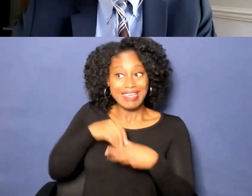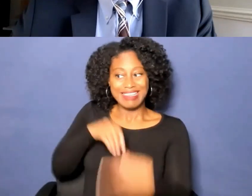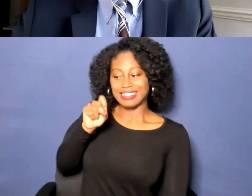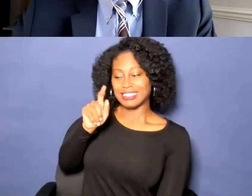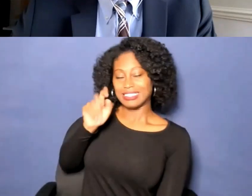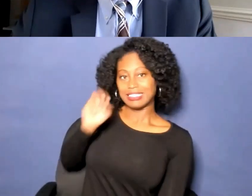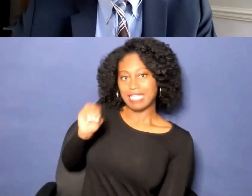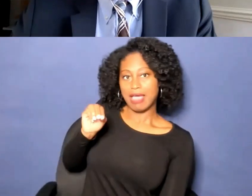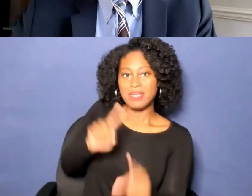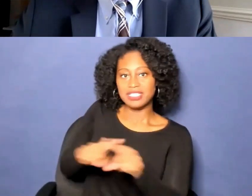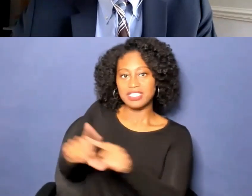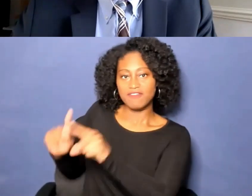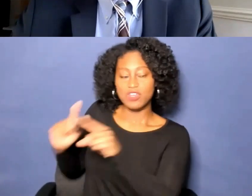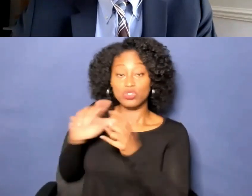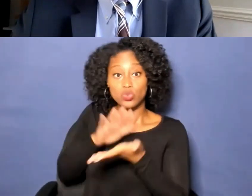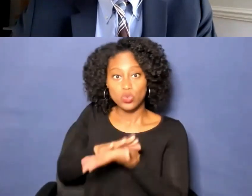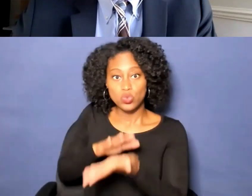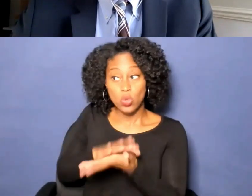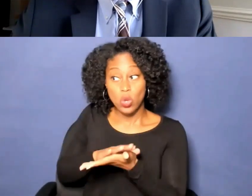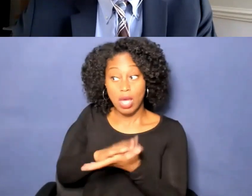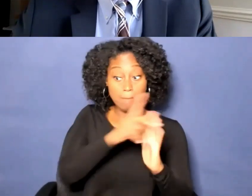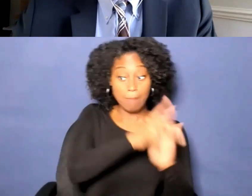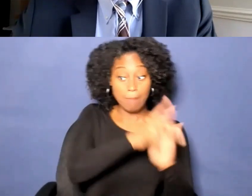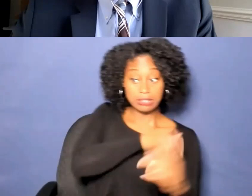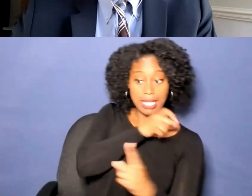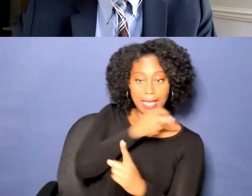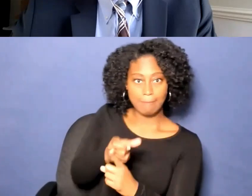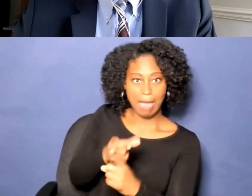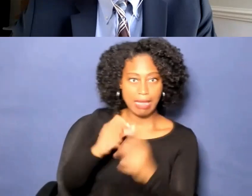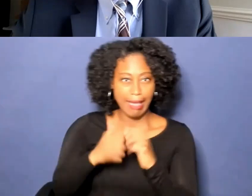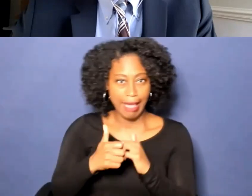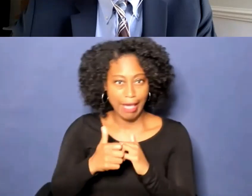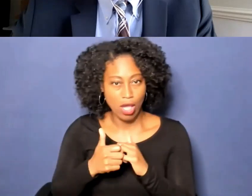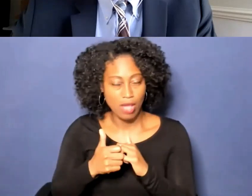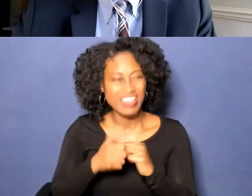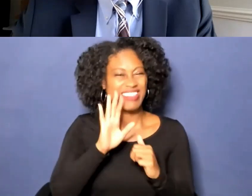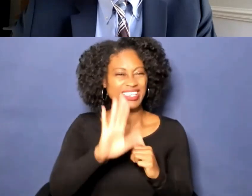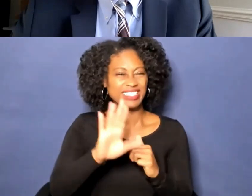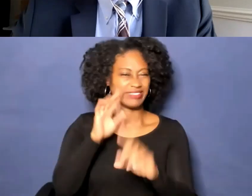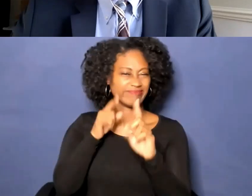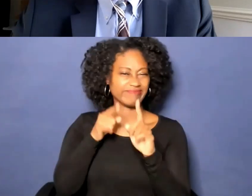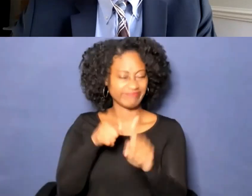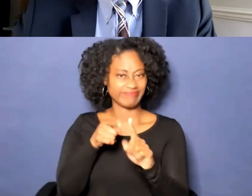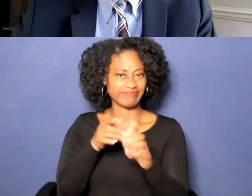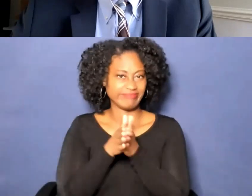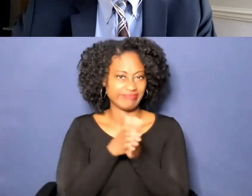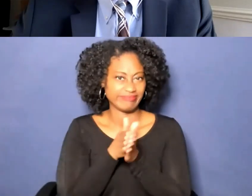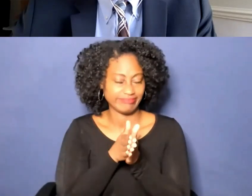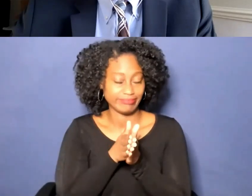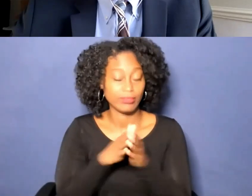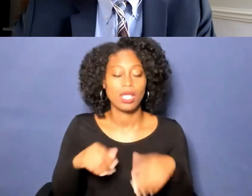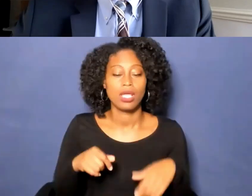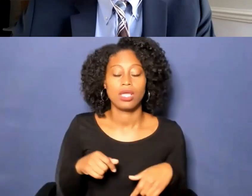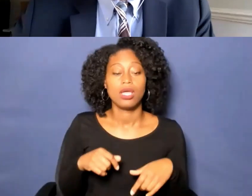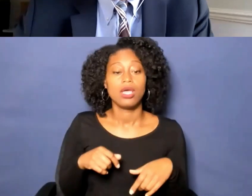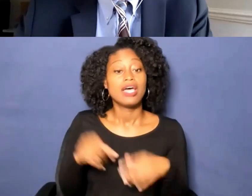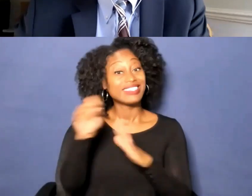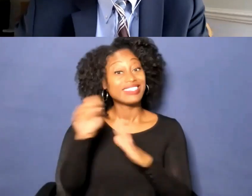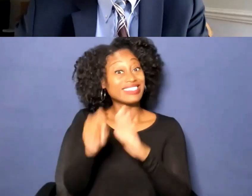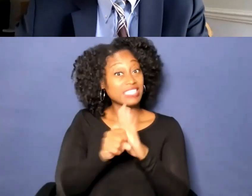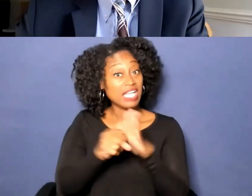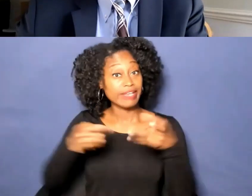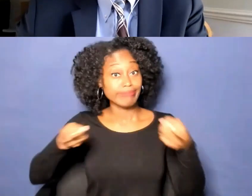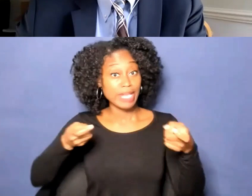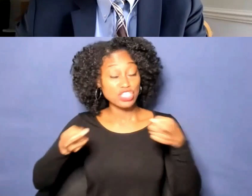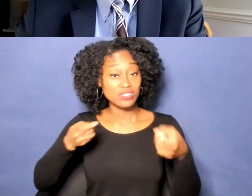what impact policy has on that. So the state administrative data sets can be really